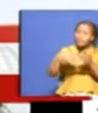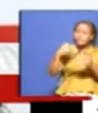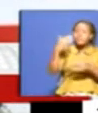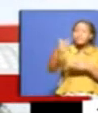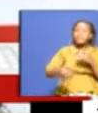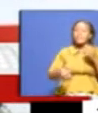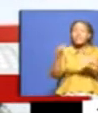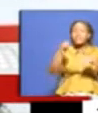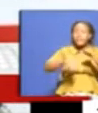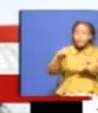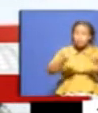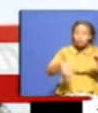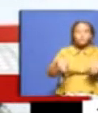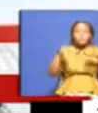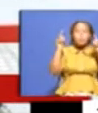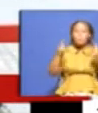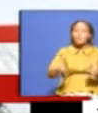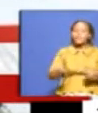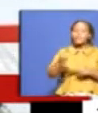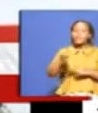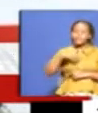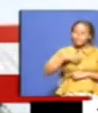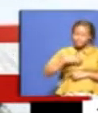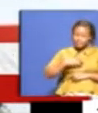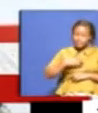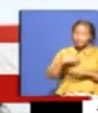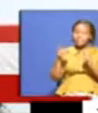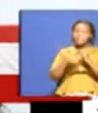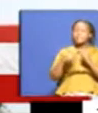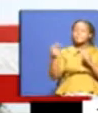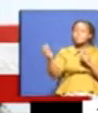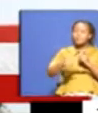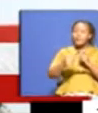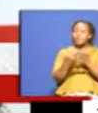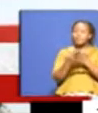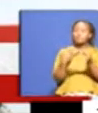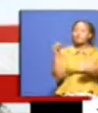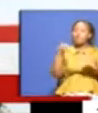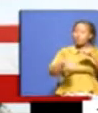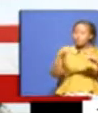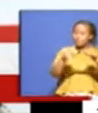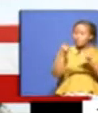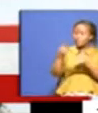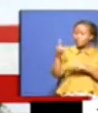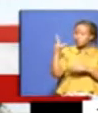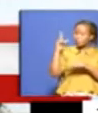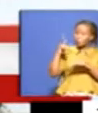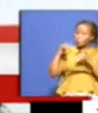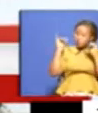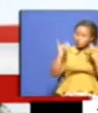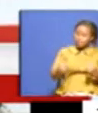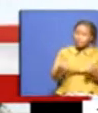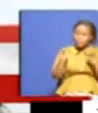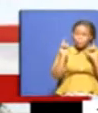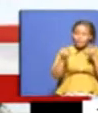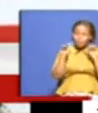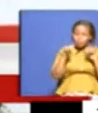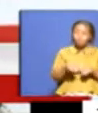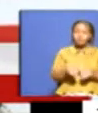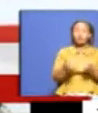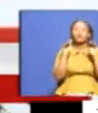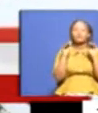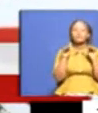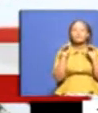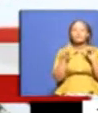resign 6 months to the general election. That remains the law, and that must be complied with. So